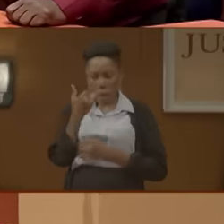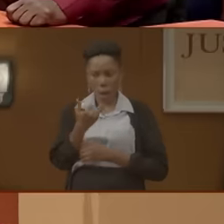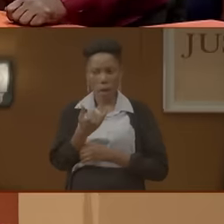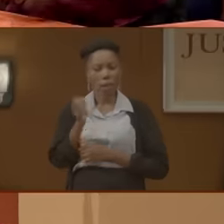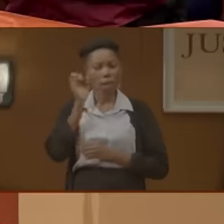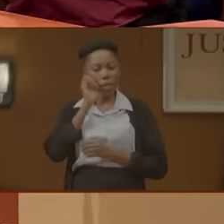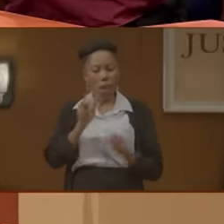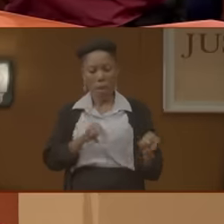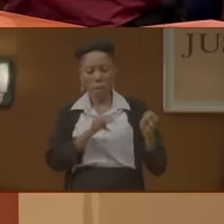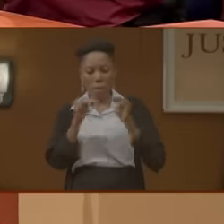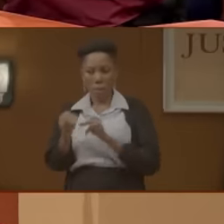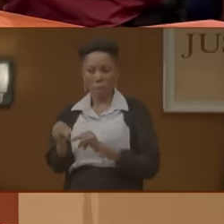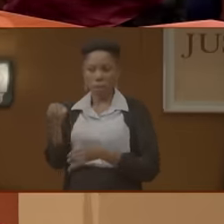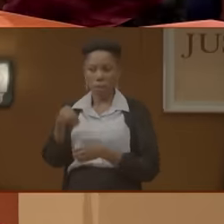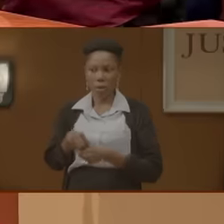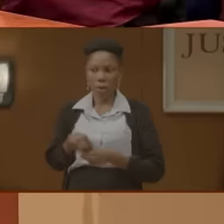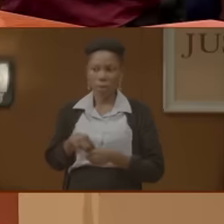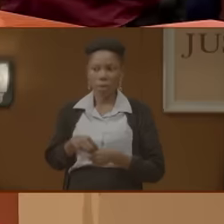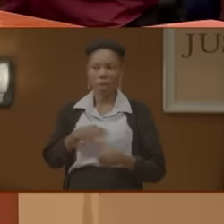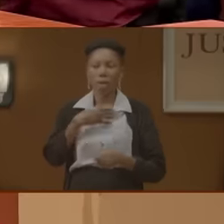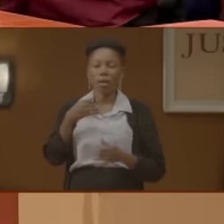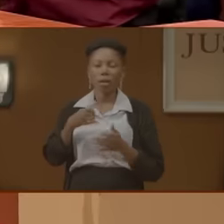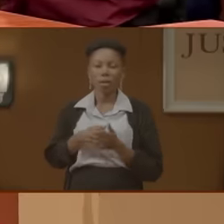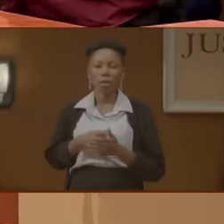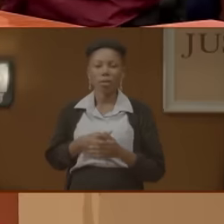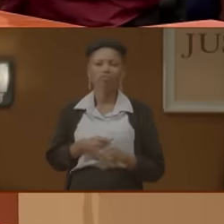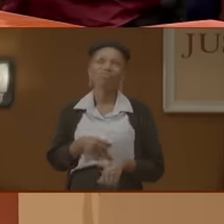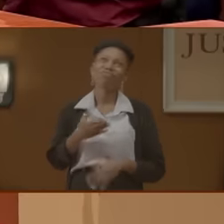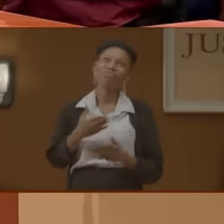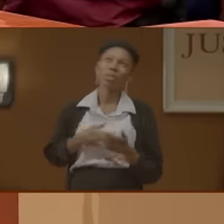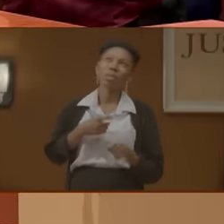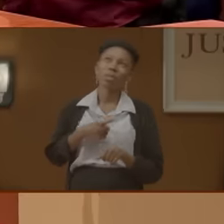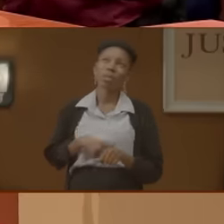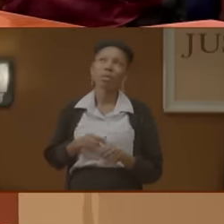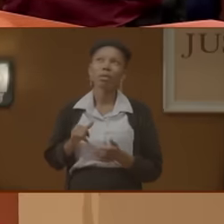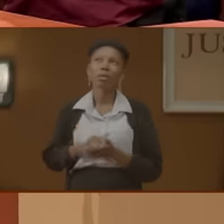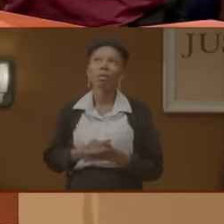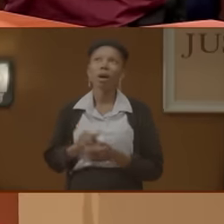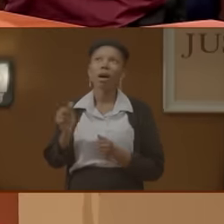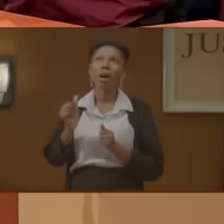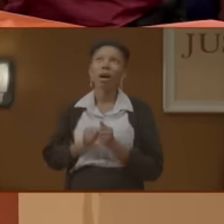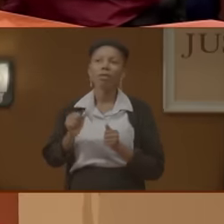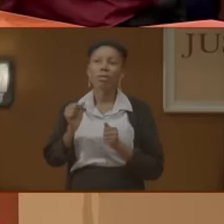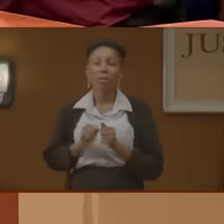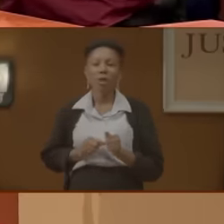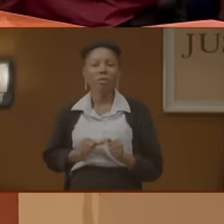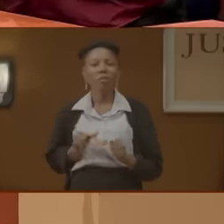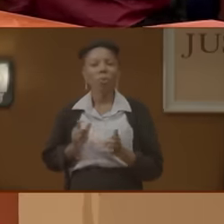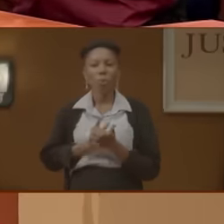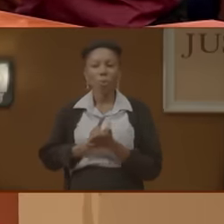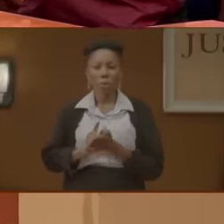then, and it got to a point, each week will always have crisis.